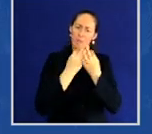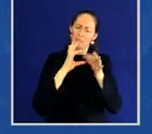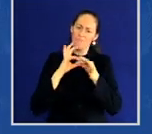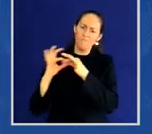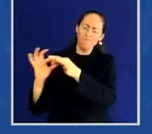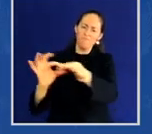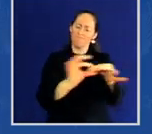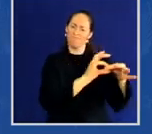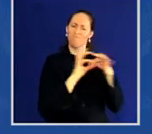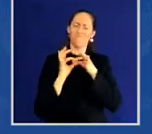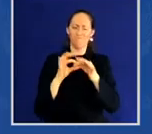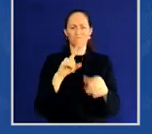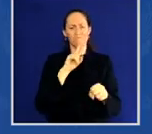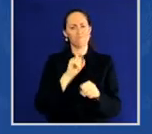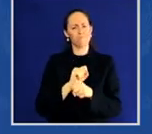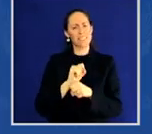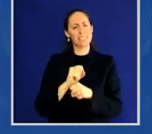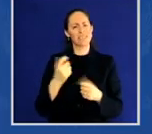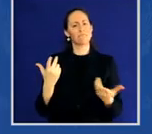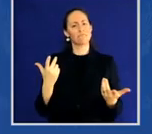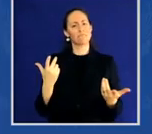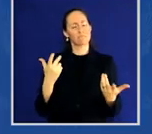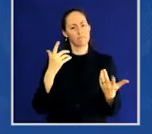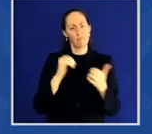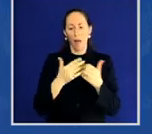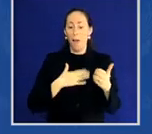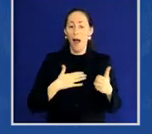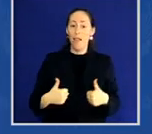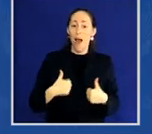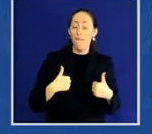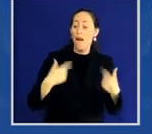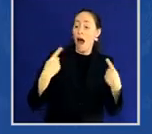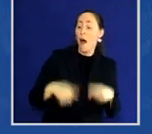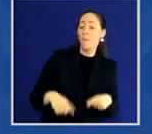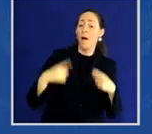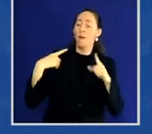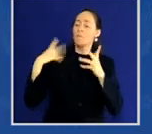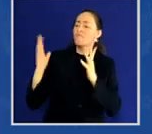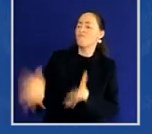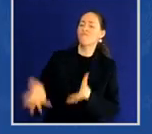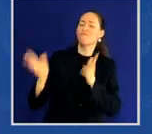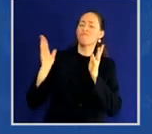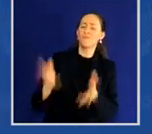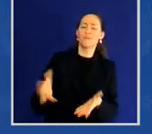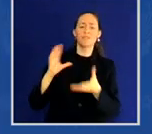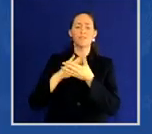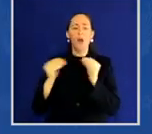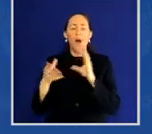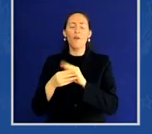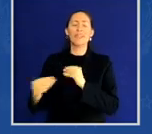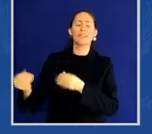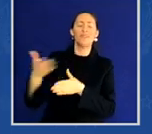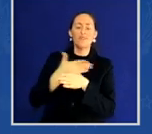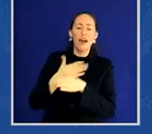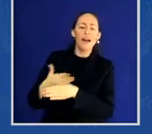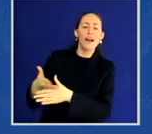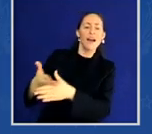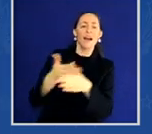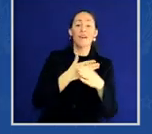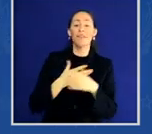life. And I've been allowed to share milestones in theirs. I've been an awful lot of weddings and christenings